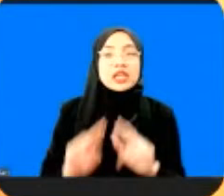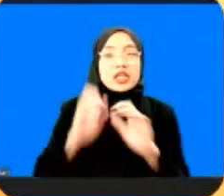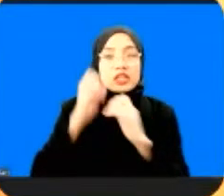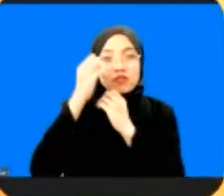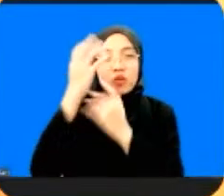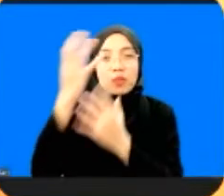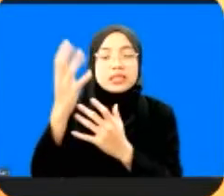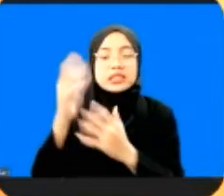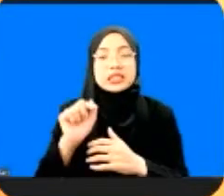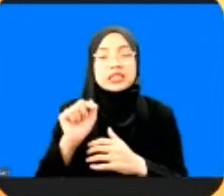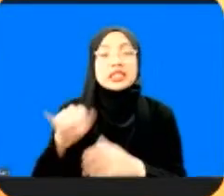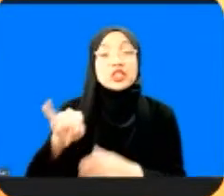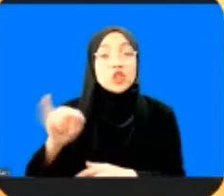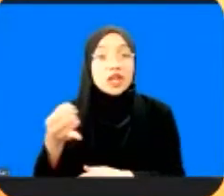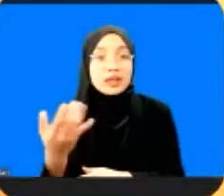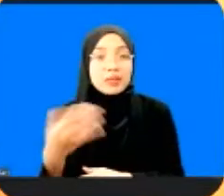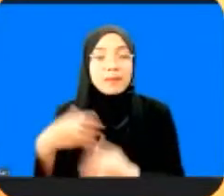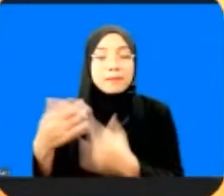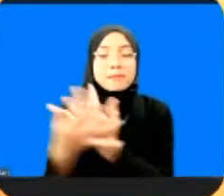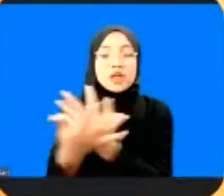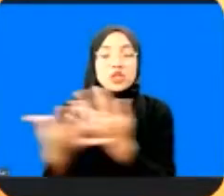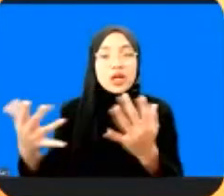the accurate version of the content.